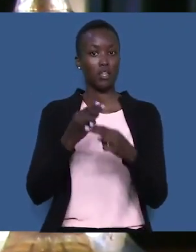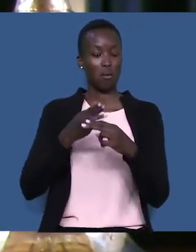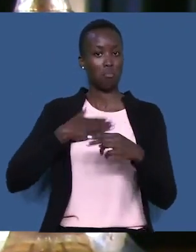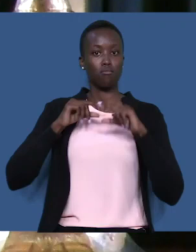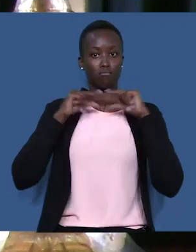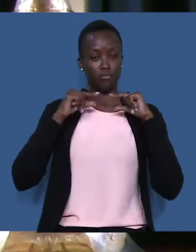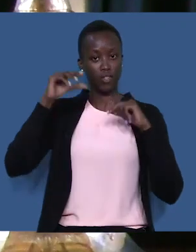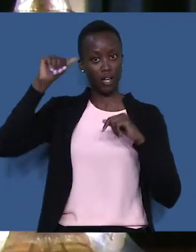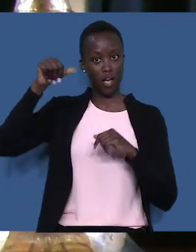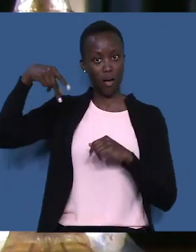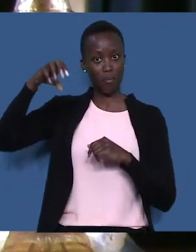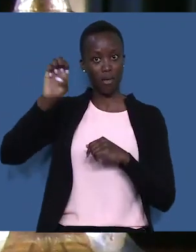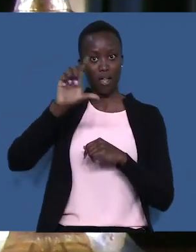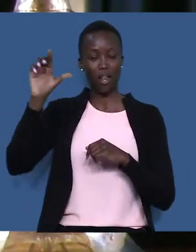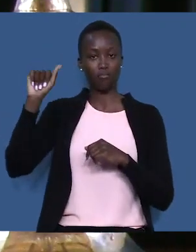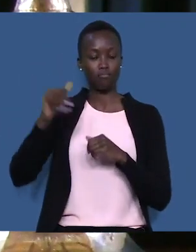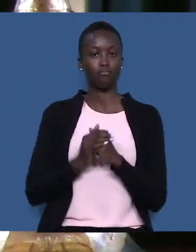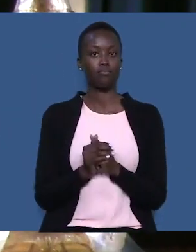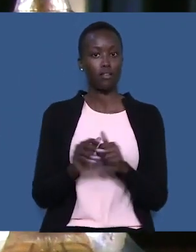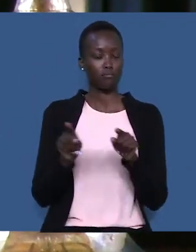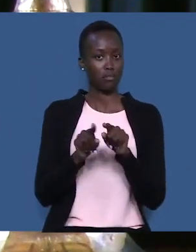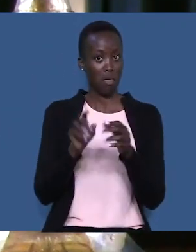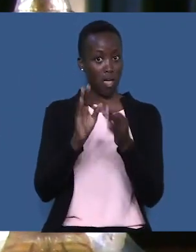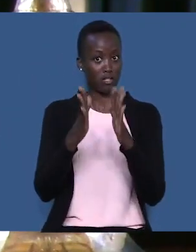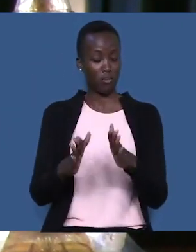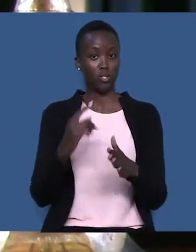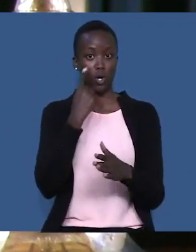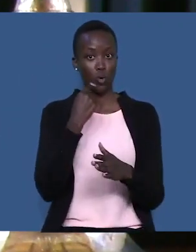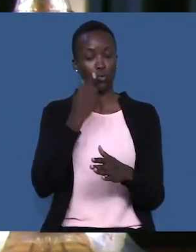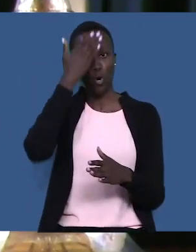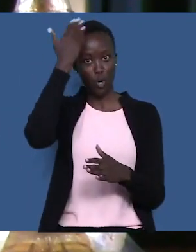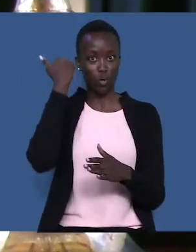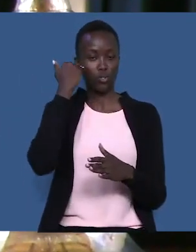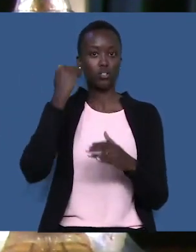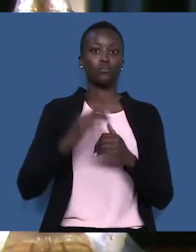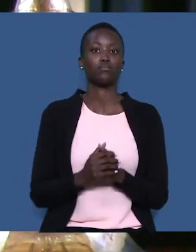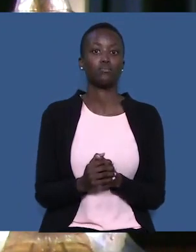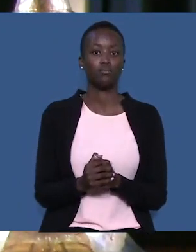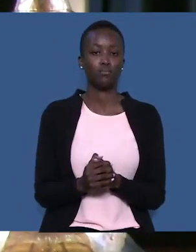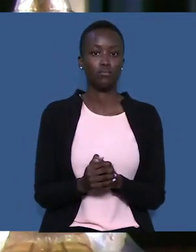Reverend APELA, and allow me to also introduce my sign language interpreter,